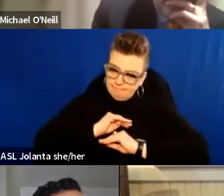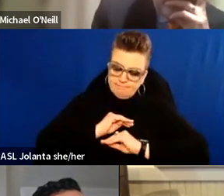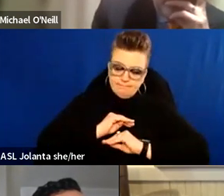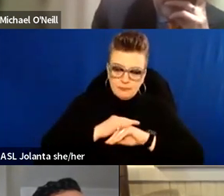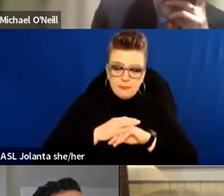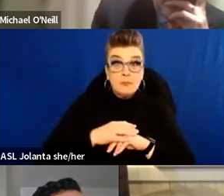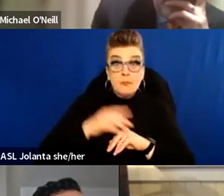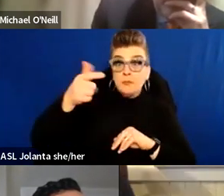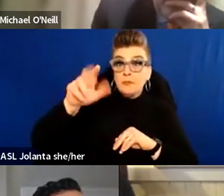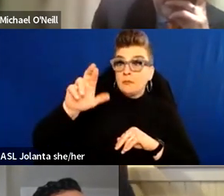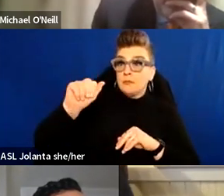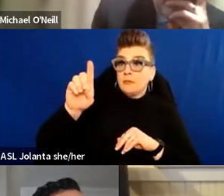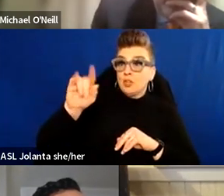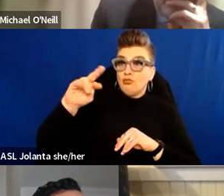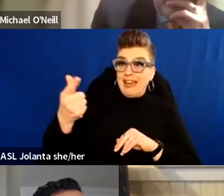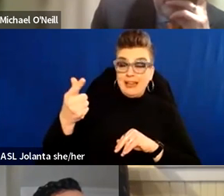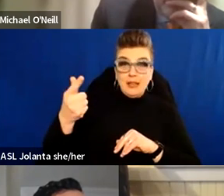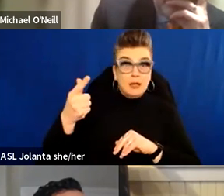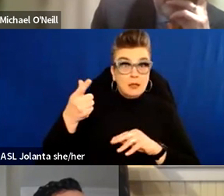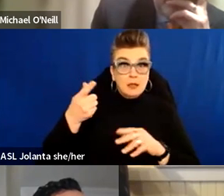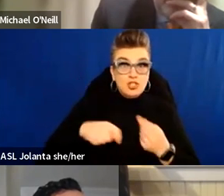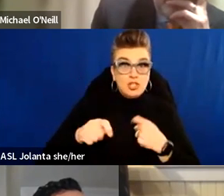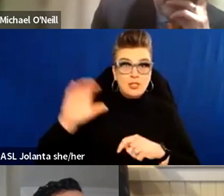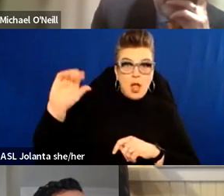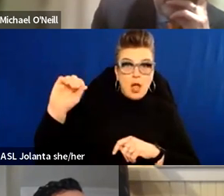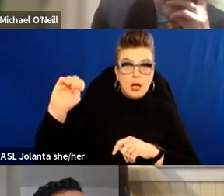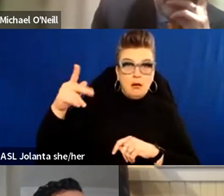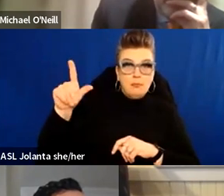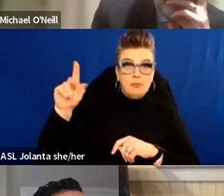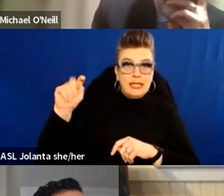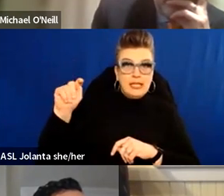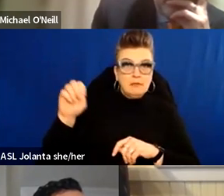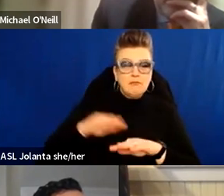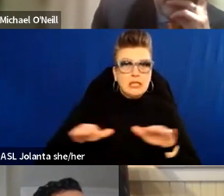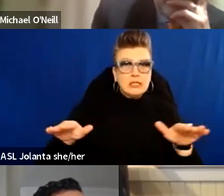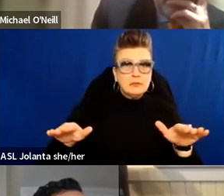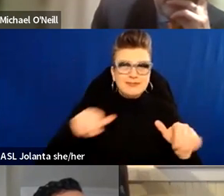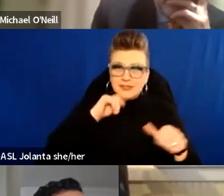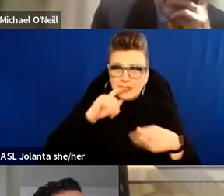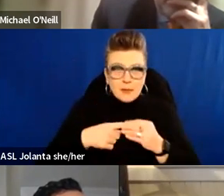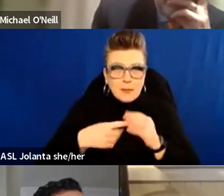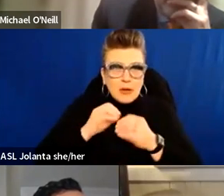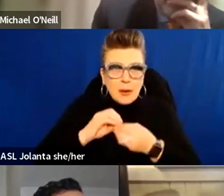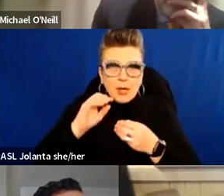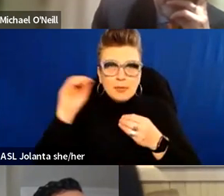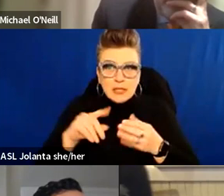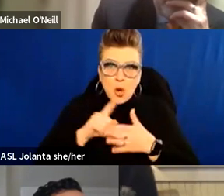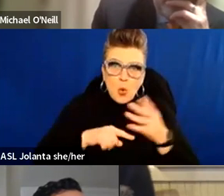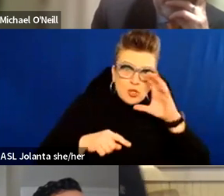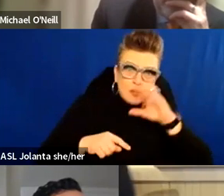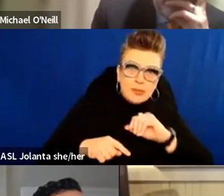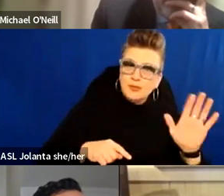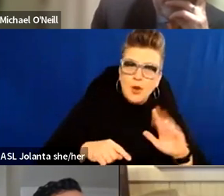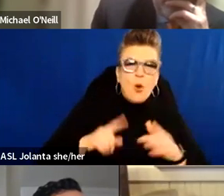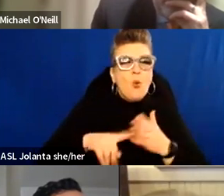changed it completely you know it's not about the numbers or you know what the students missed but it's about what they